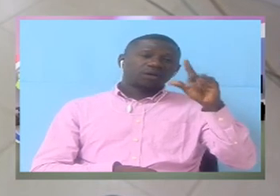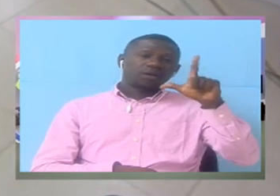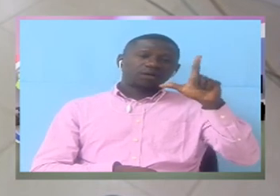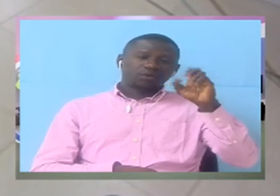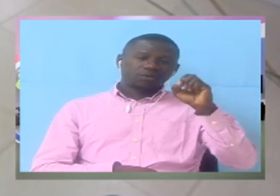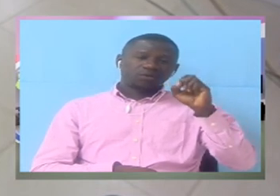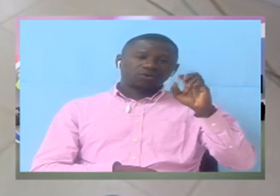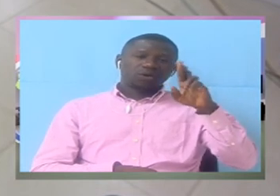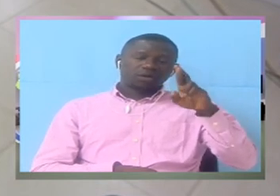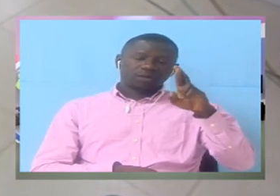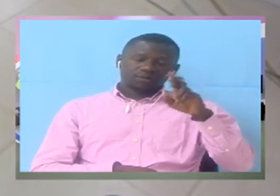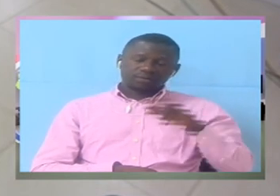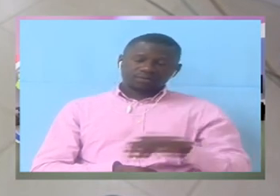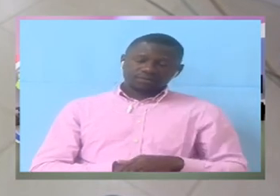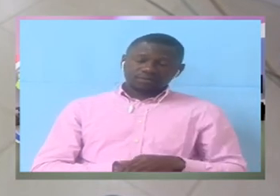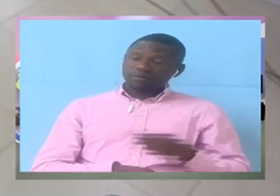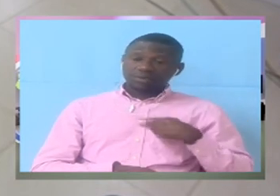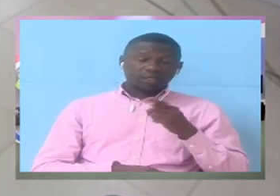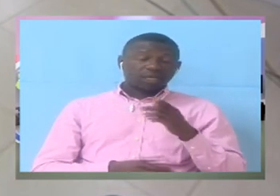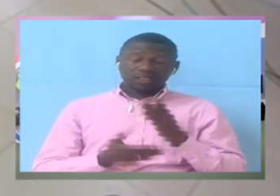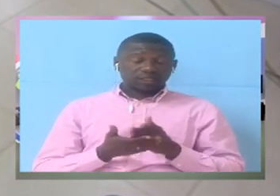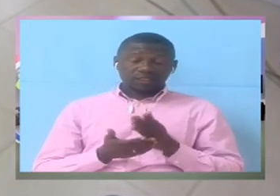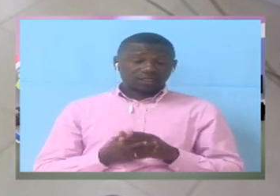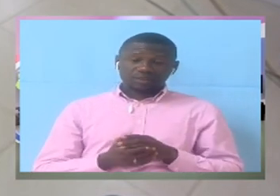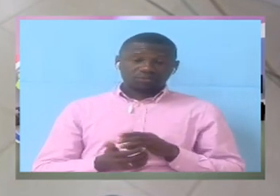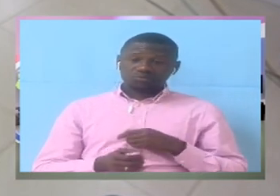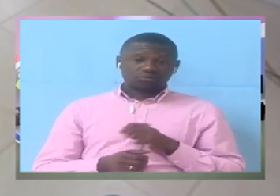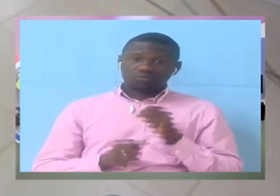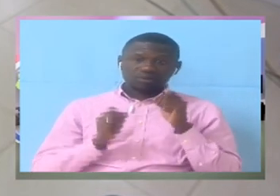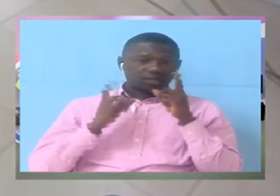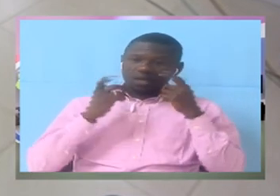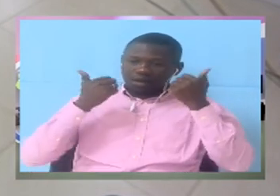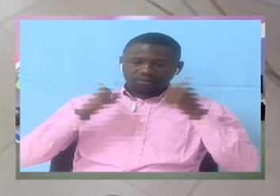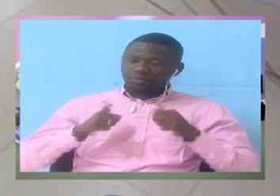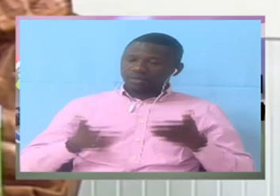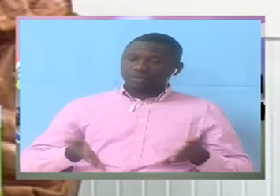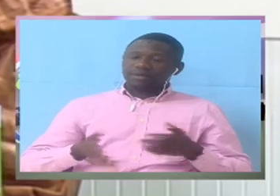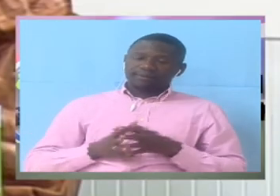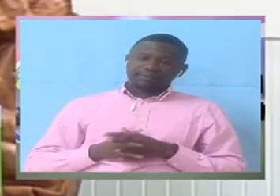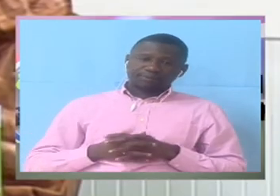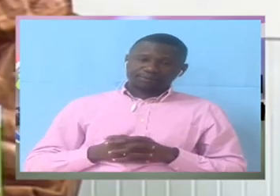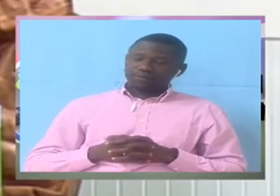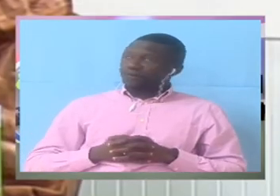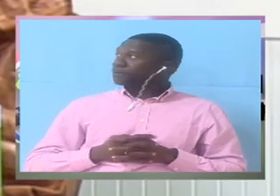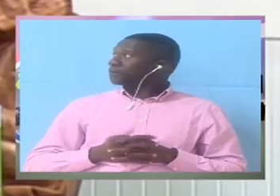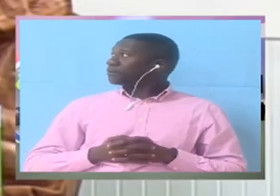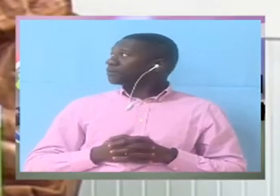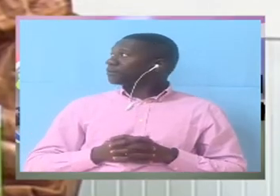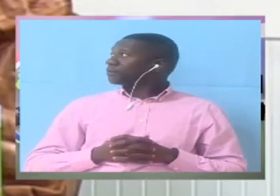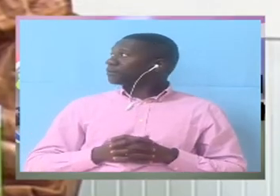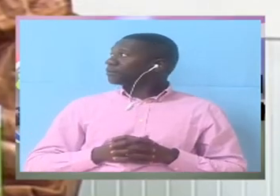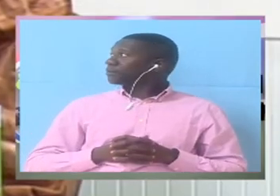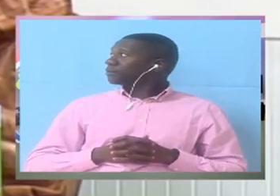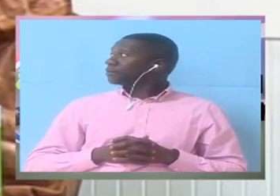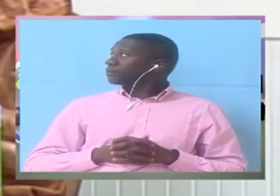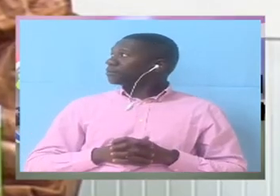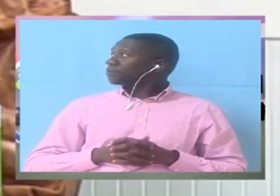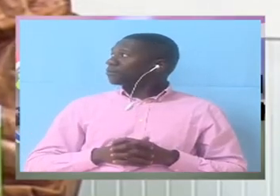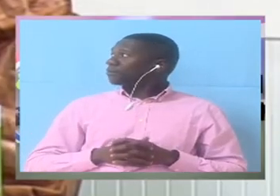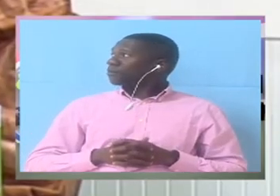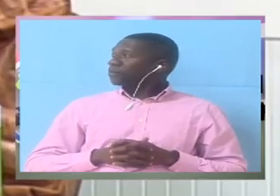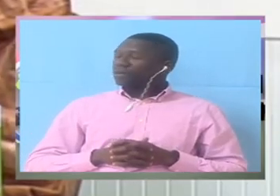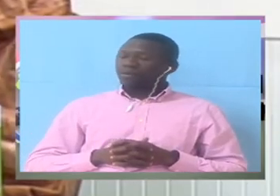I said, then, today, this place will be, something will happen here. Why did you think so?